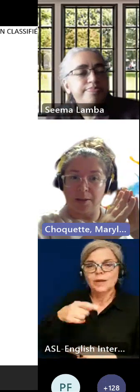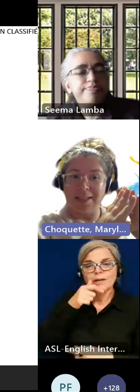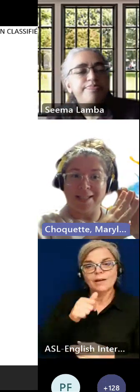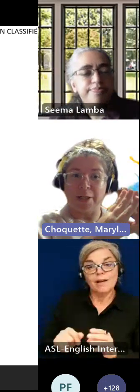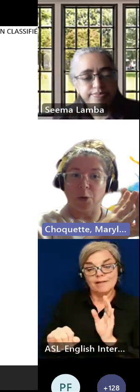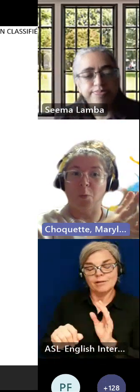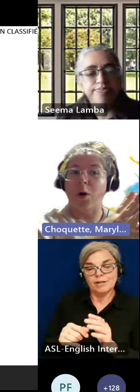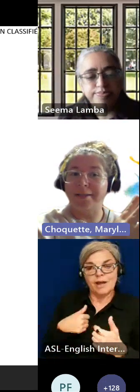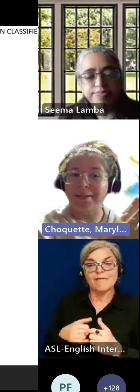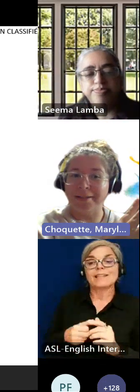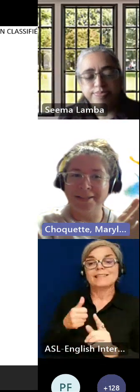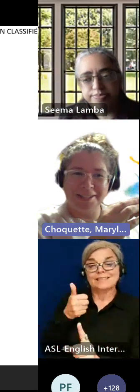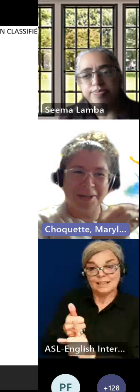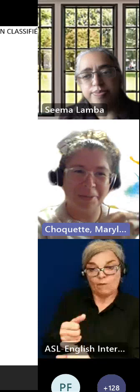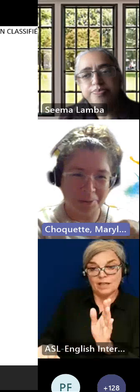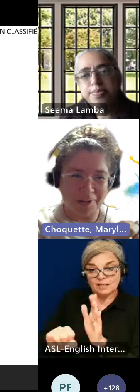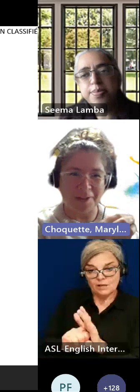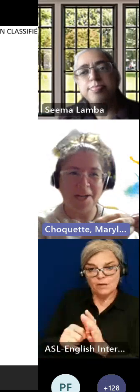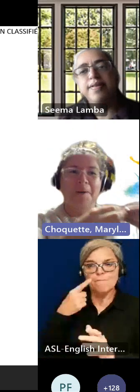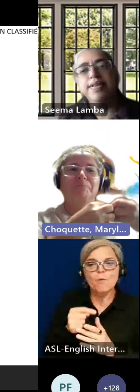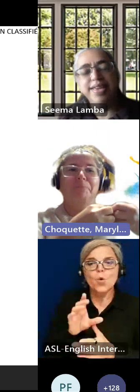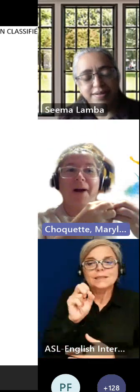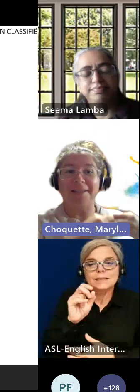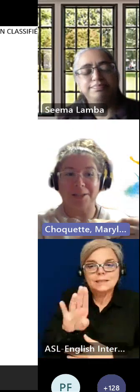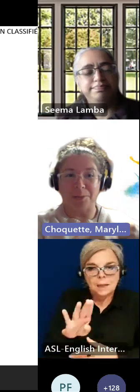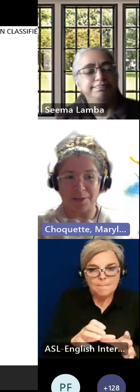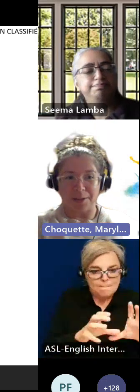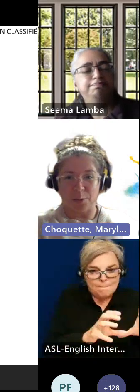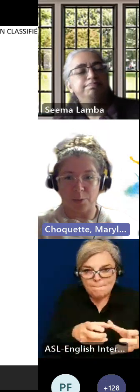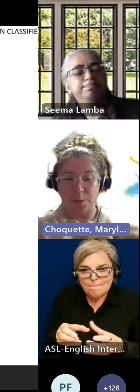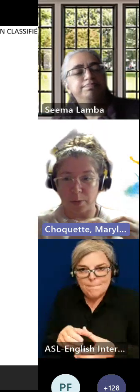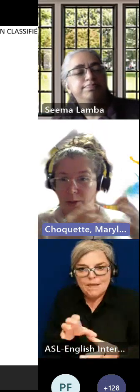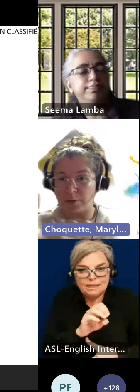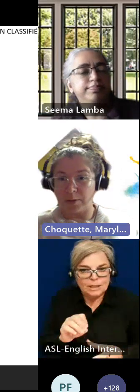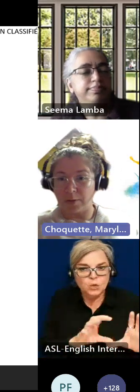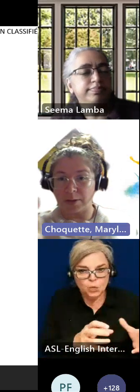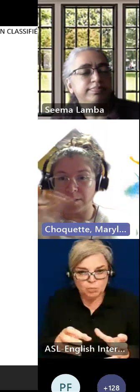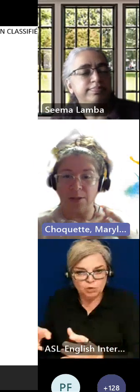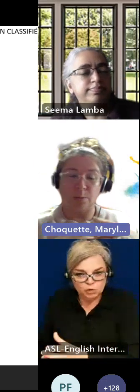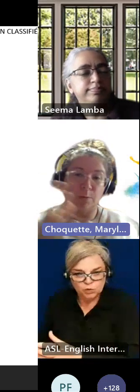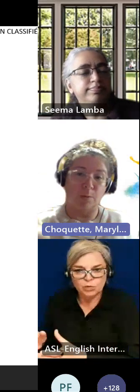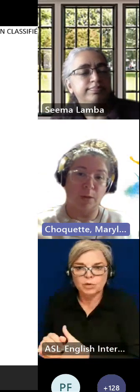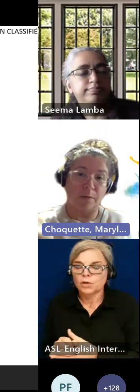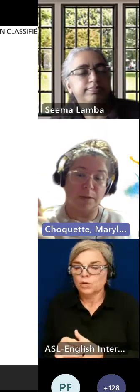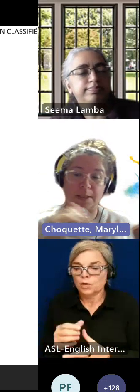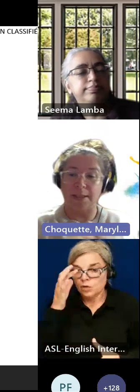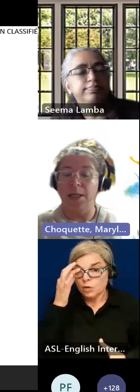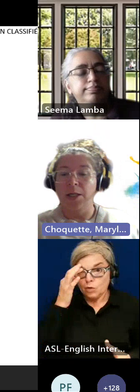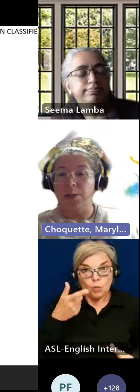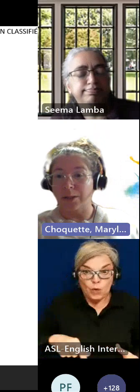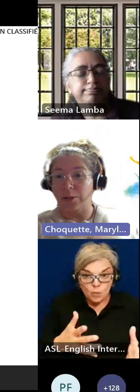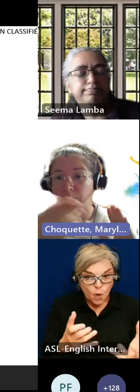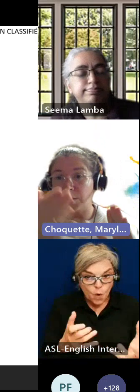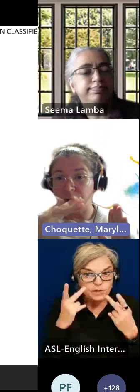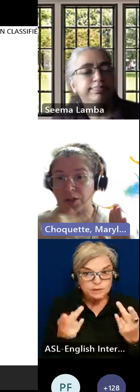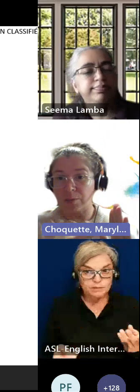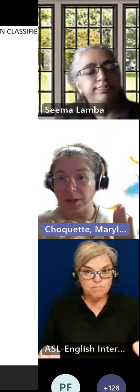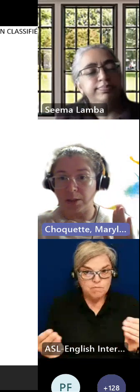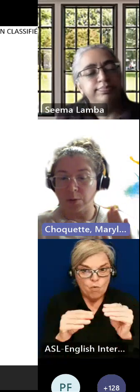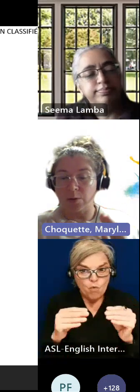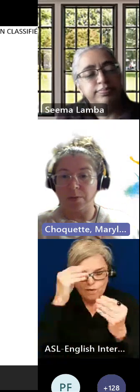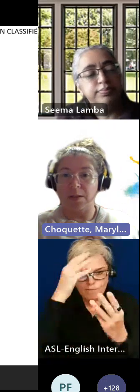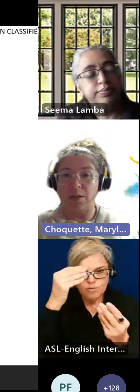in needing or wanting WFA by sub-EE groups, which we've never seen, which we would love to see. So in terms